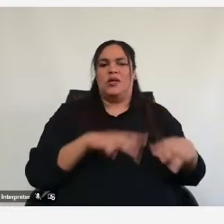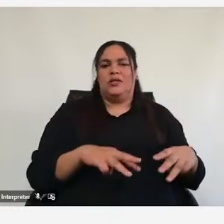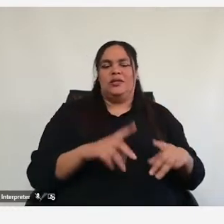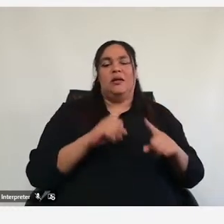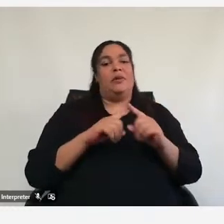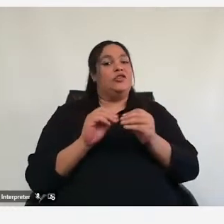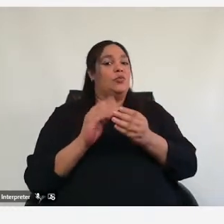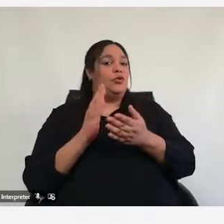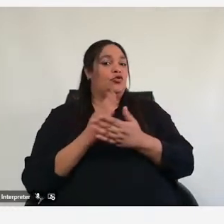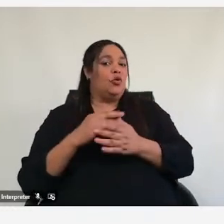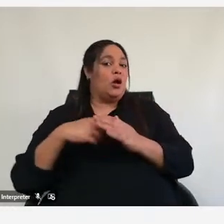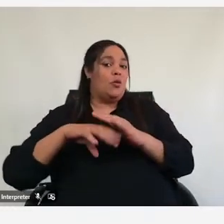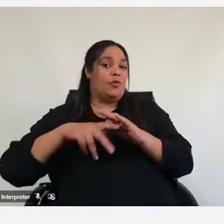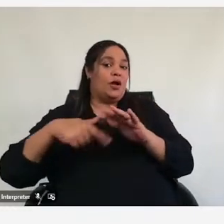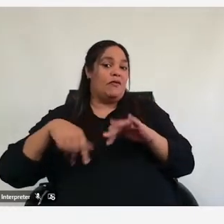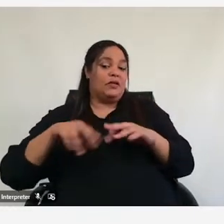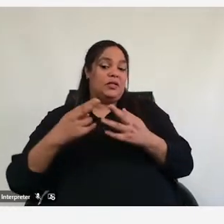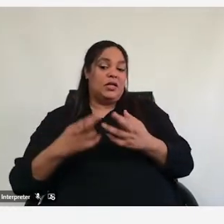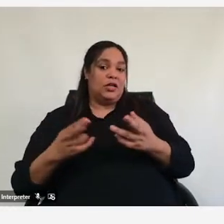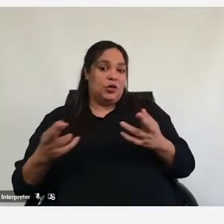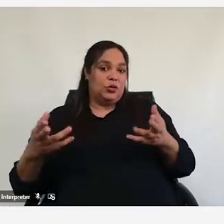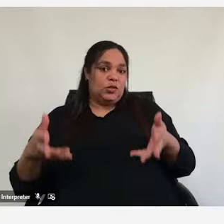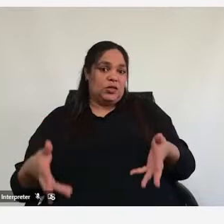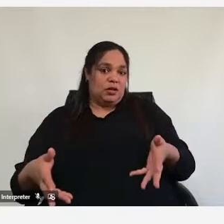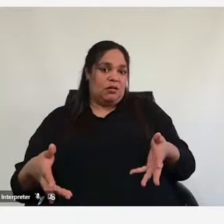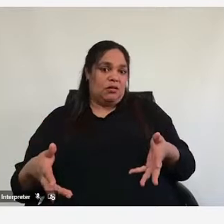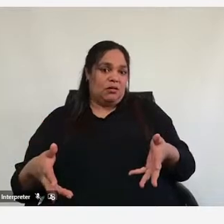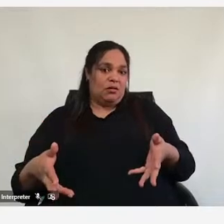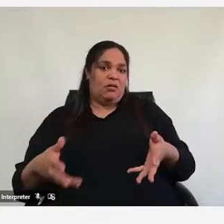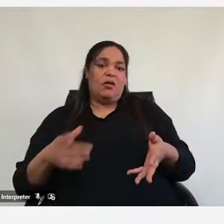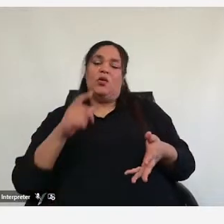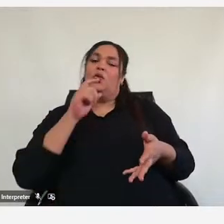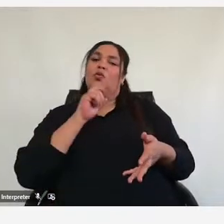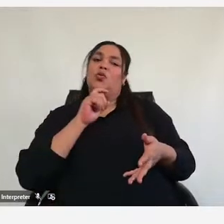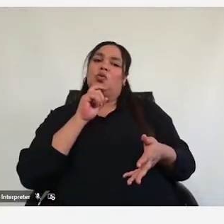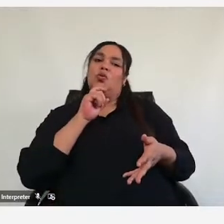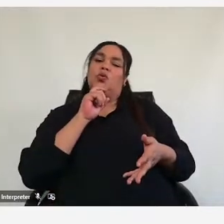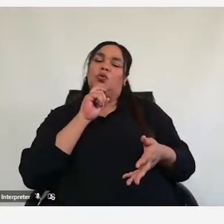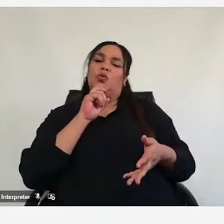ensure that our province's resources are used